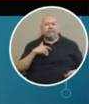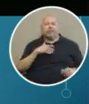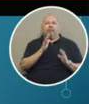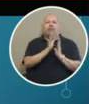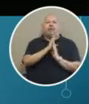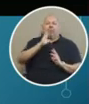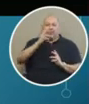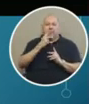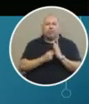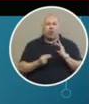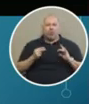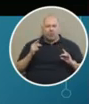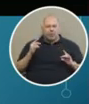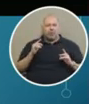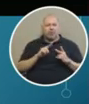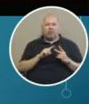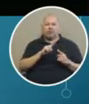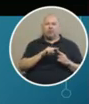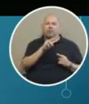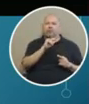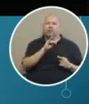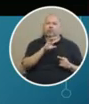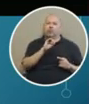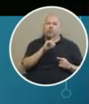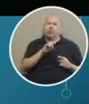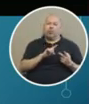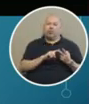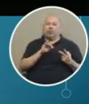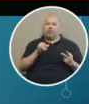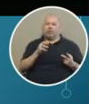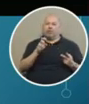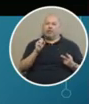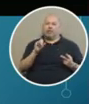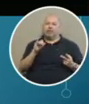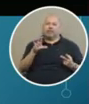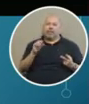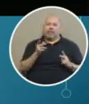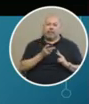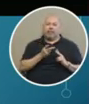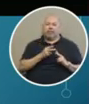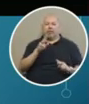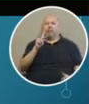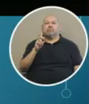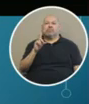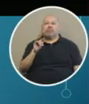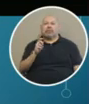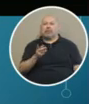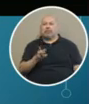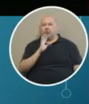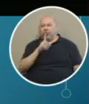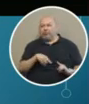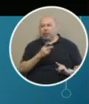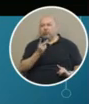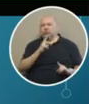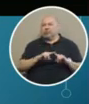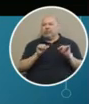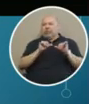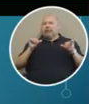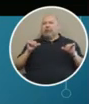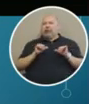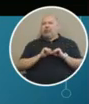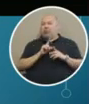both Nicole Farini and Jessica Herrera to give you an update, really looking at two different areas. What we're